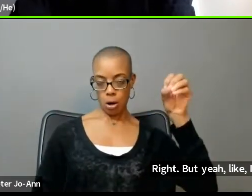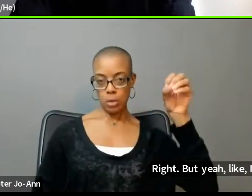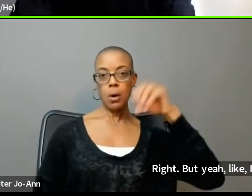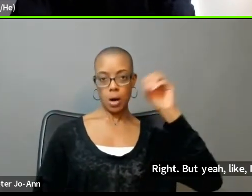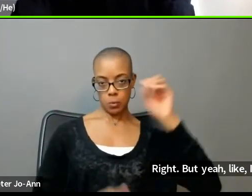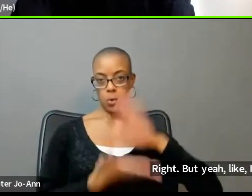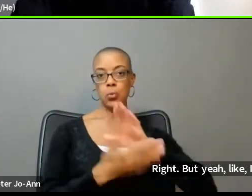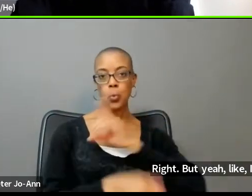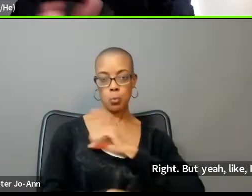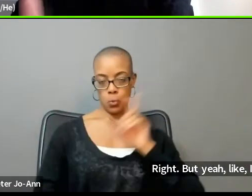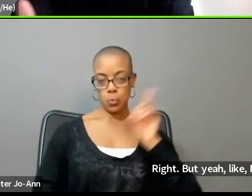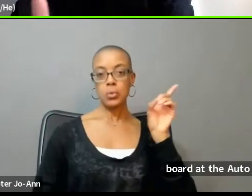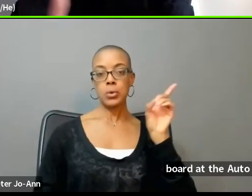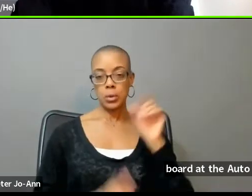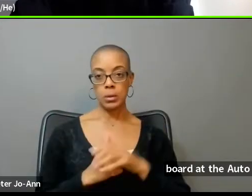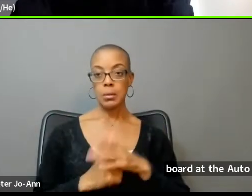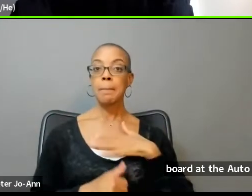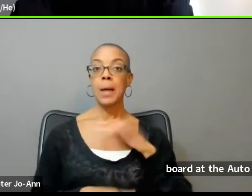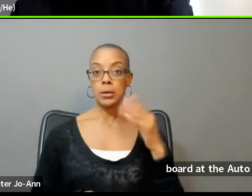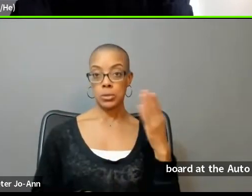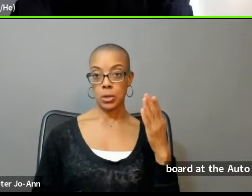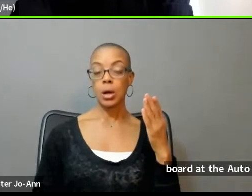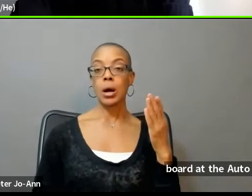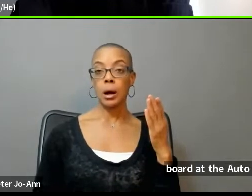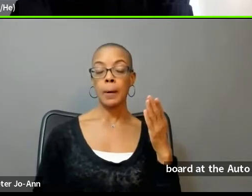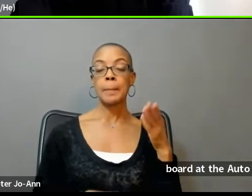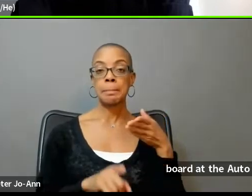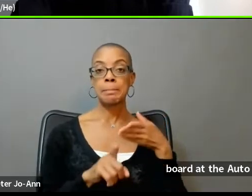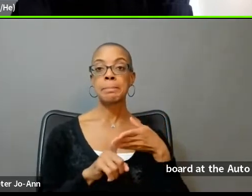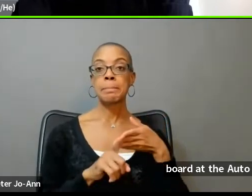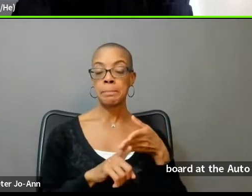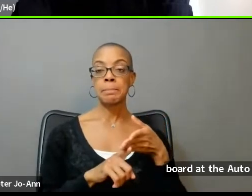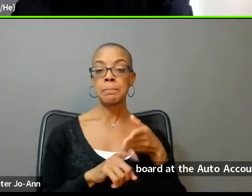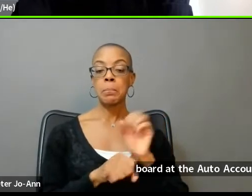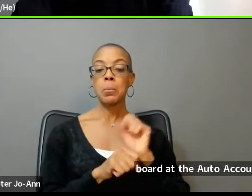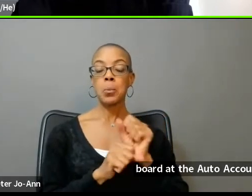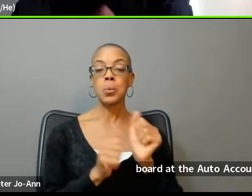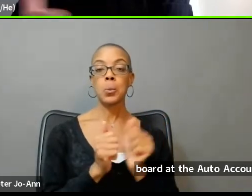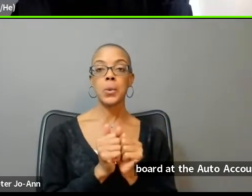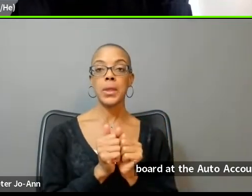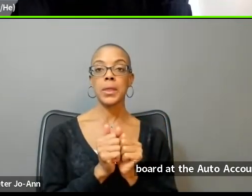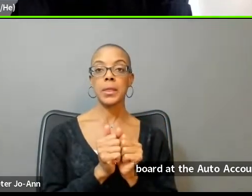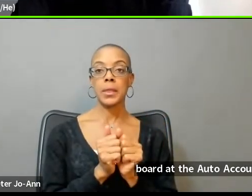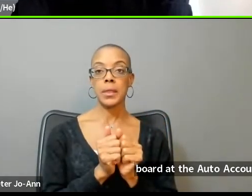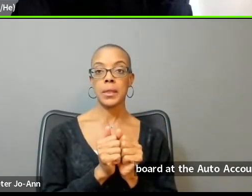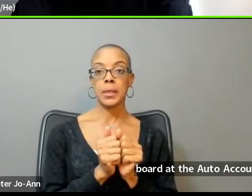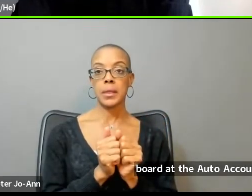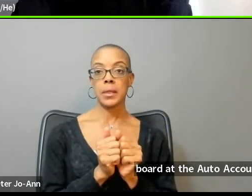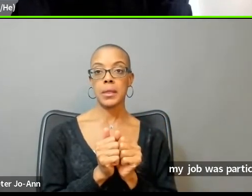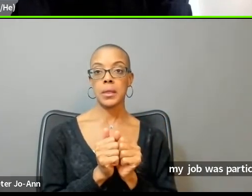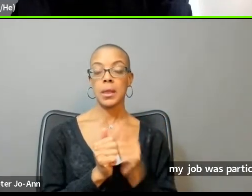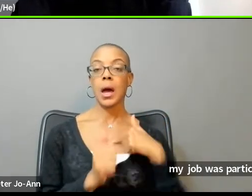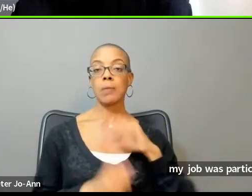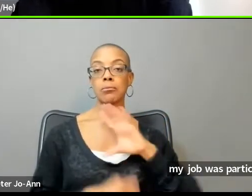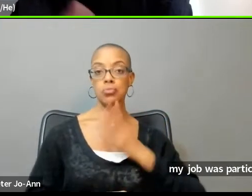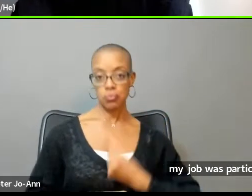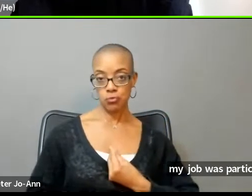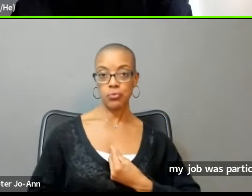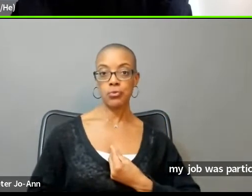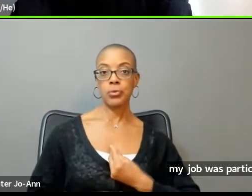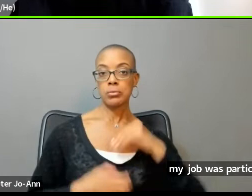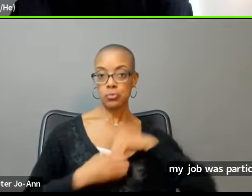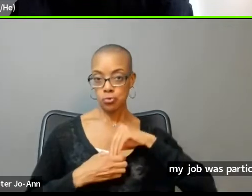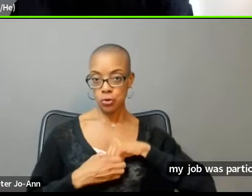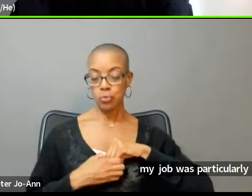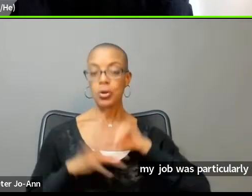Ottawa. And my job was particularly working with, I was the trans and gender diverse and support